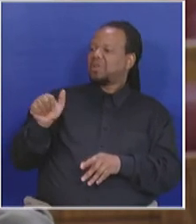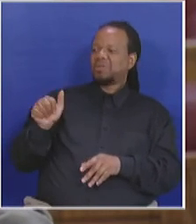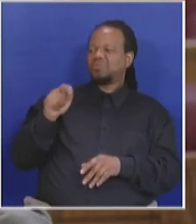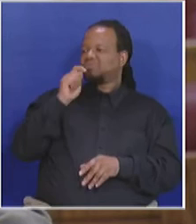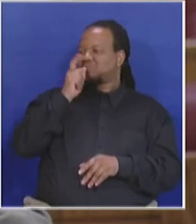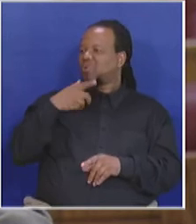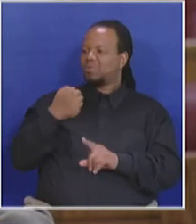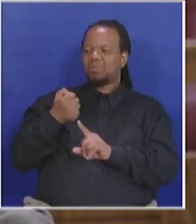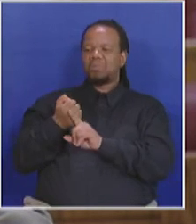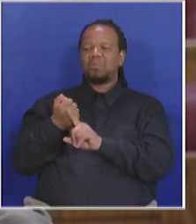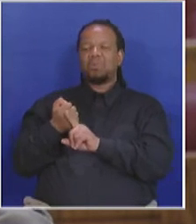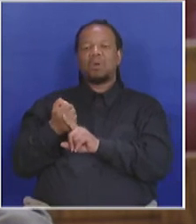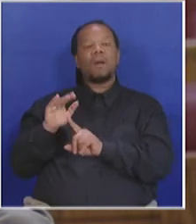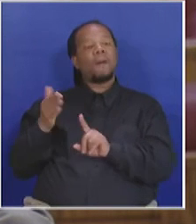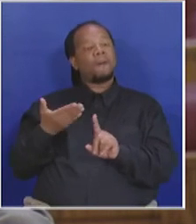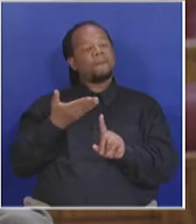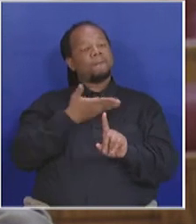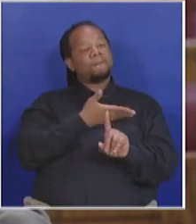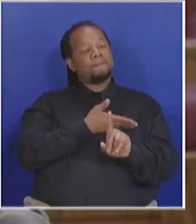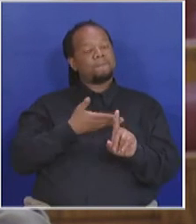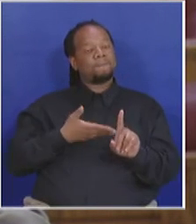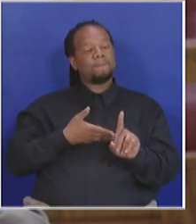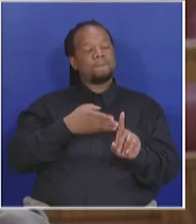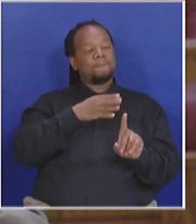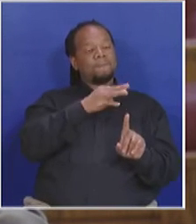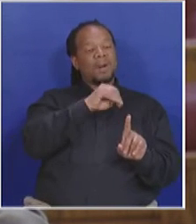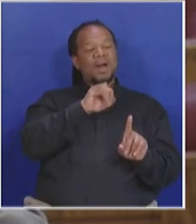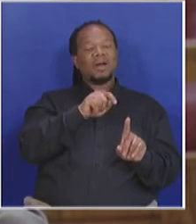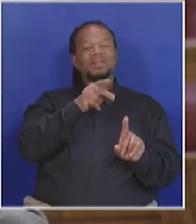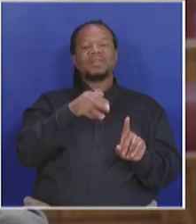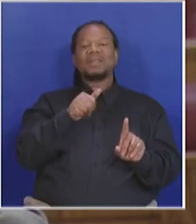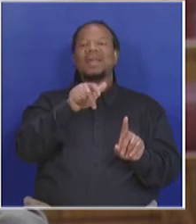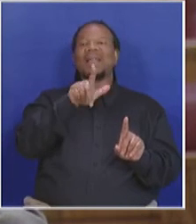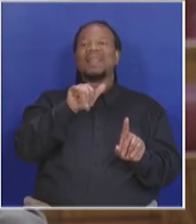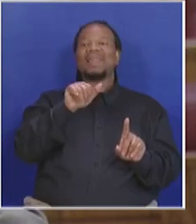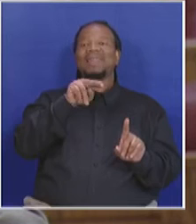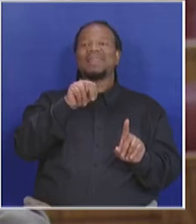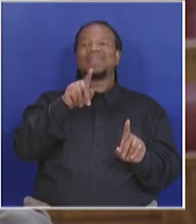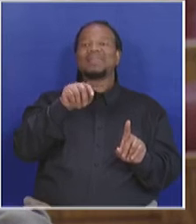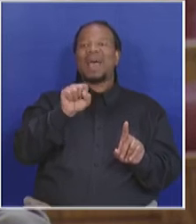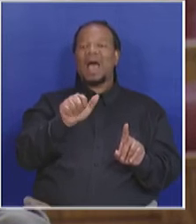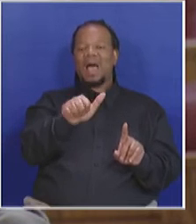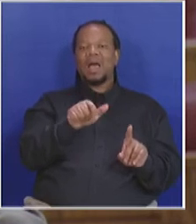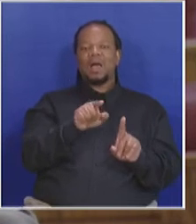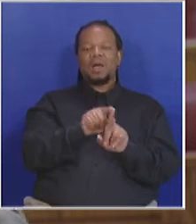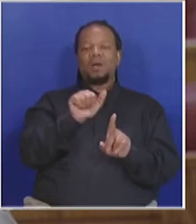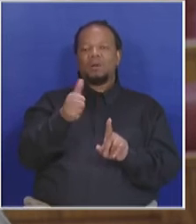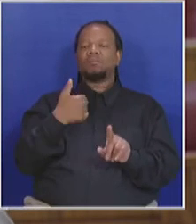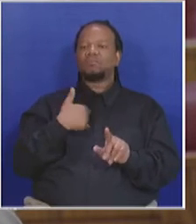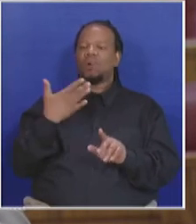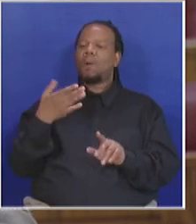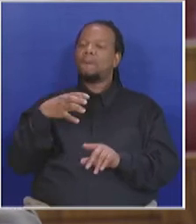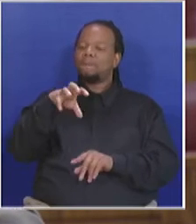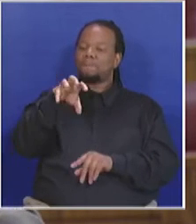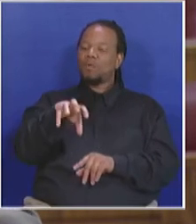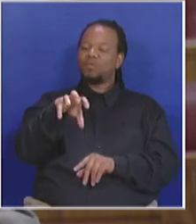Ms. Matiginga chose to sacrifice her position as a member of provincial legislature that could have given her